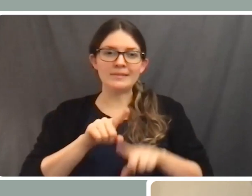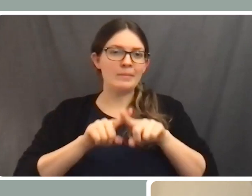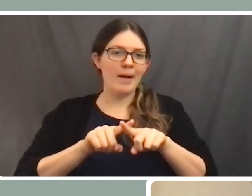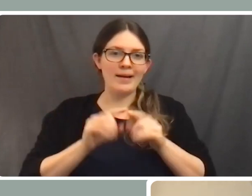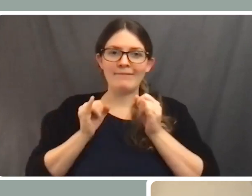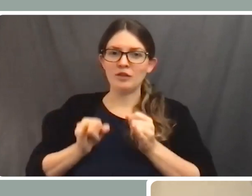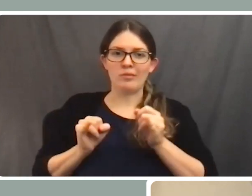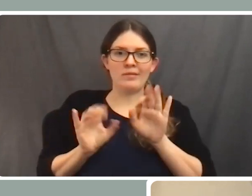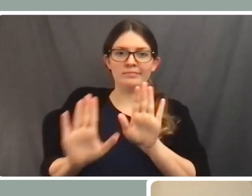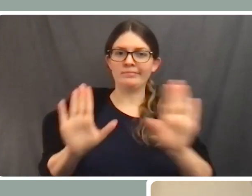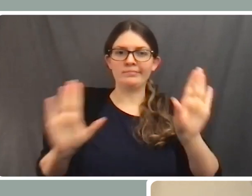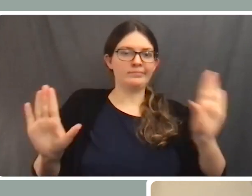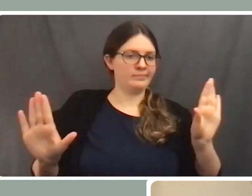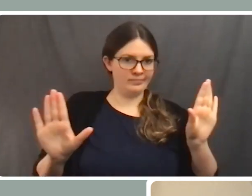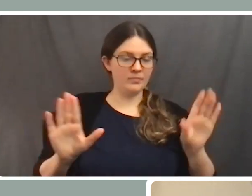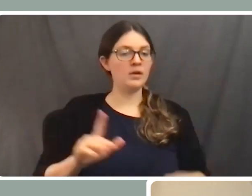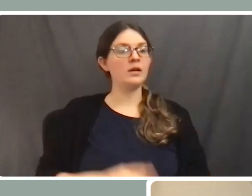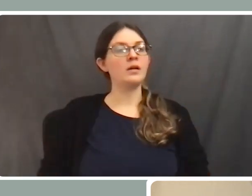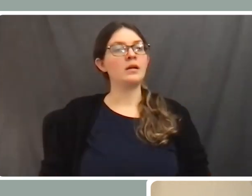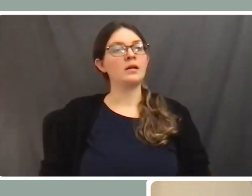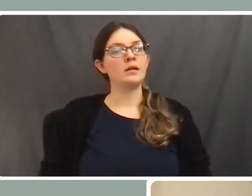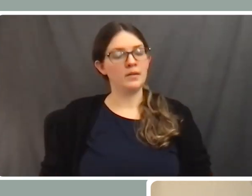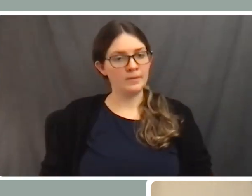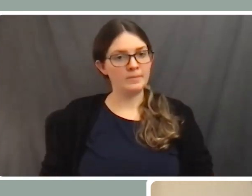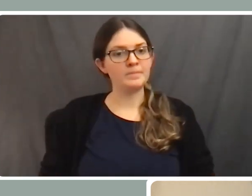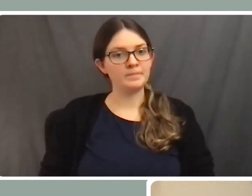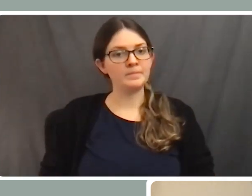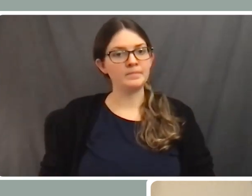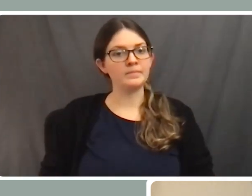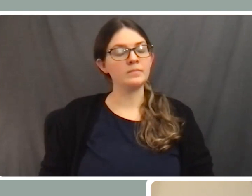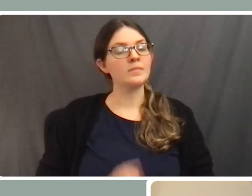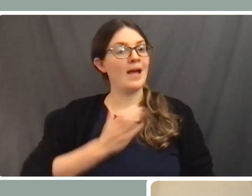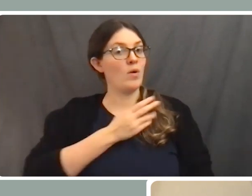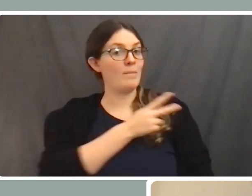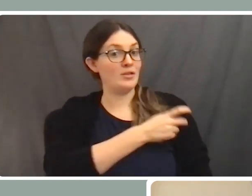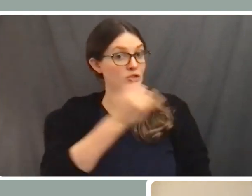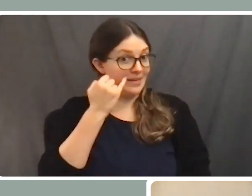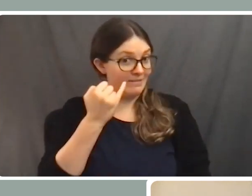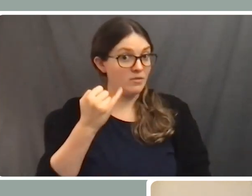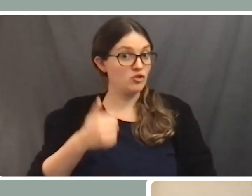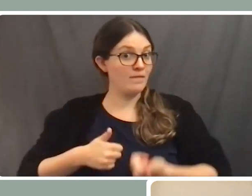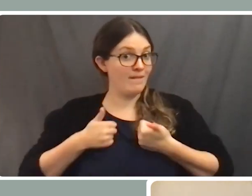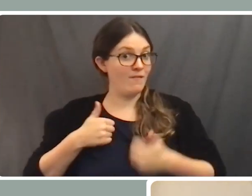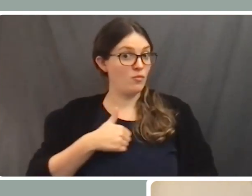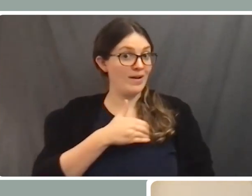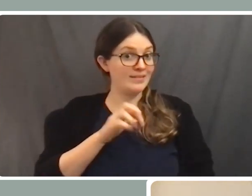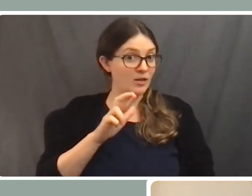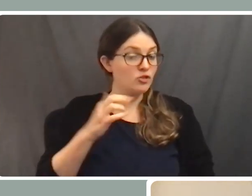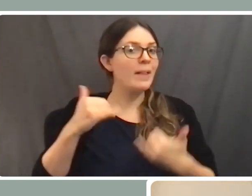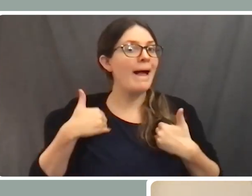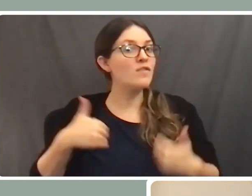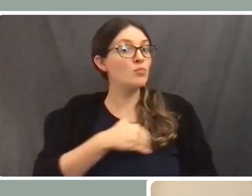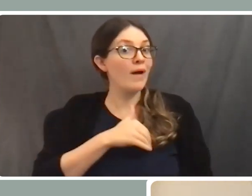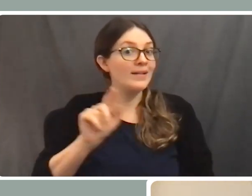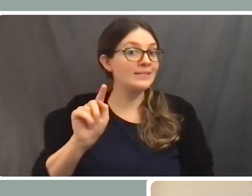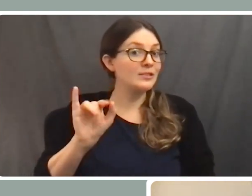sort of the bare minimum that our patients always get if they're breast cancer survivors and still have breast tissue. So this doesn't